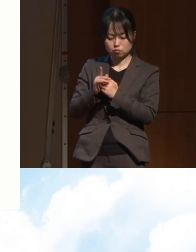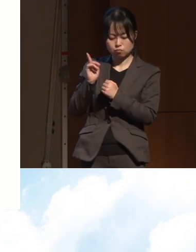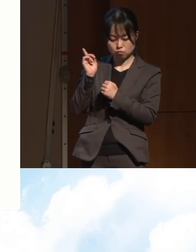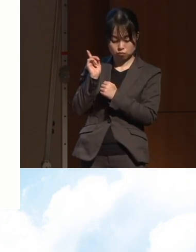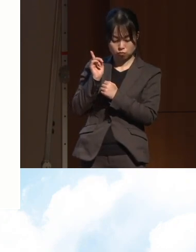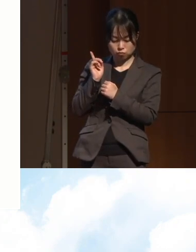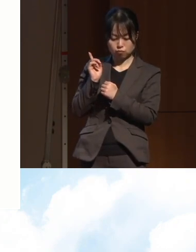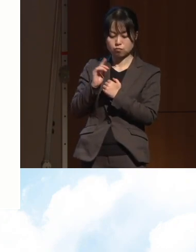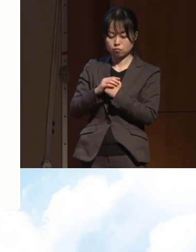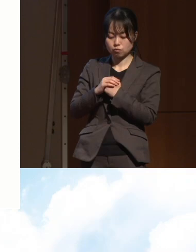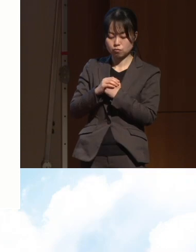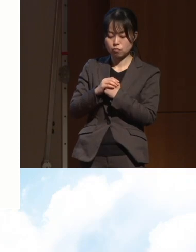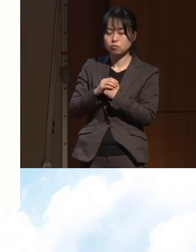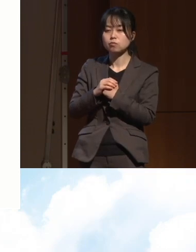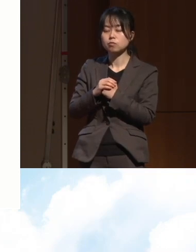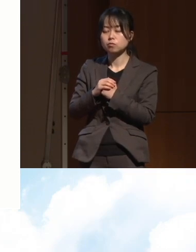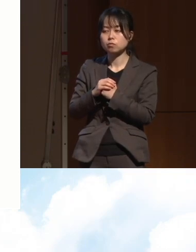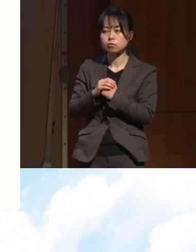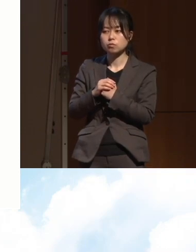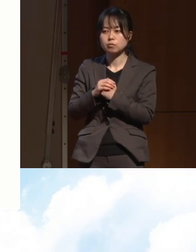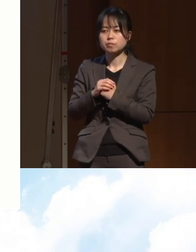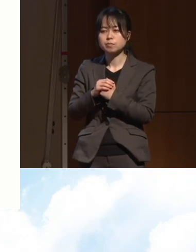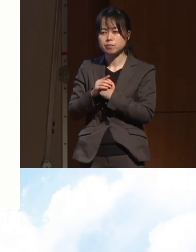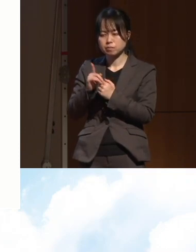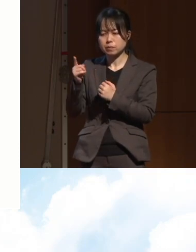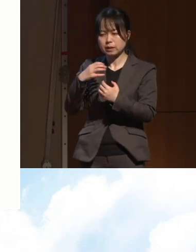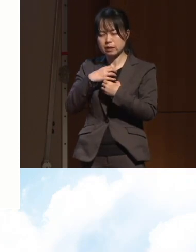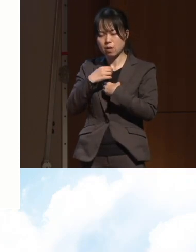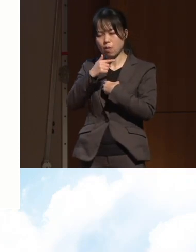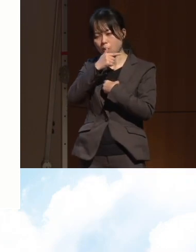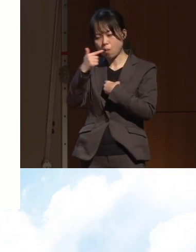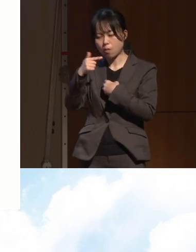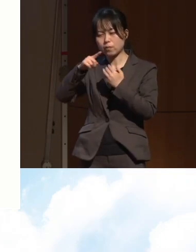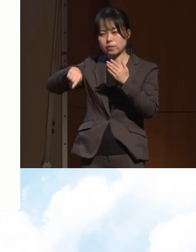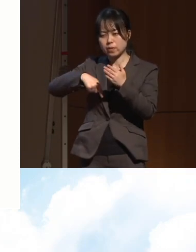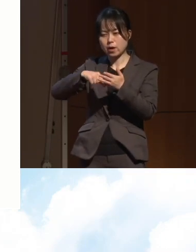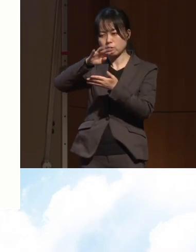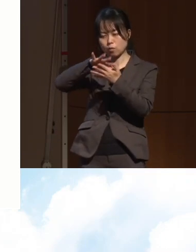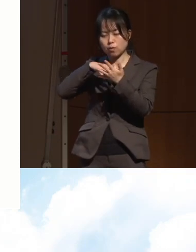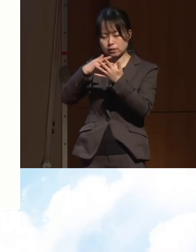presents a high level of concern. I think the